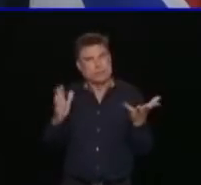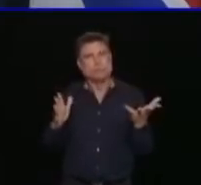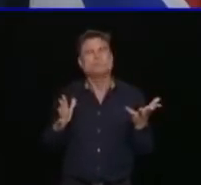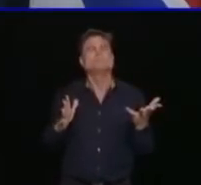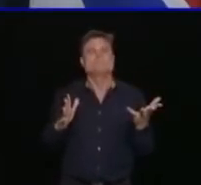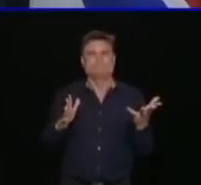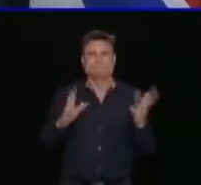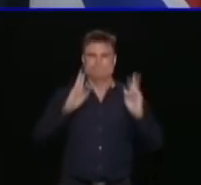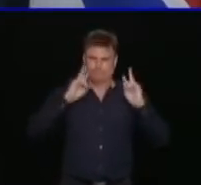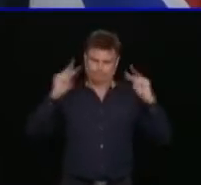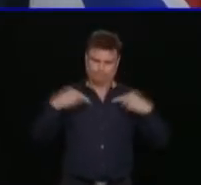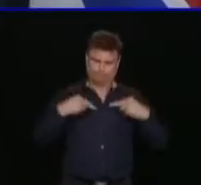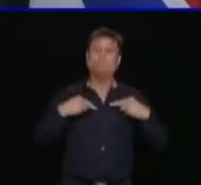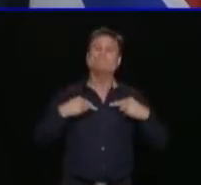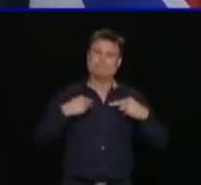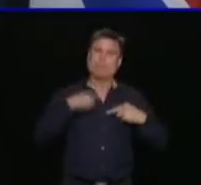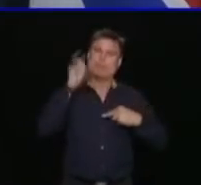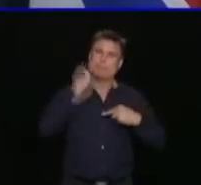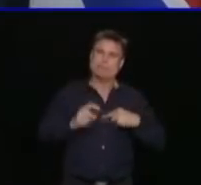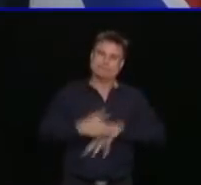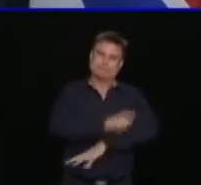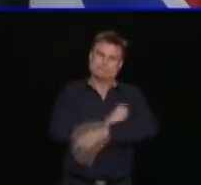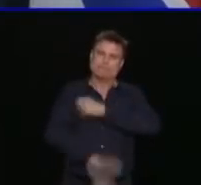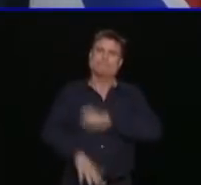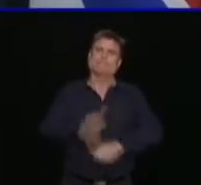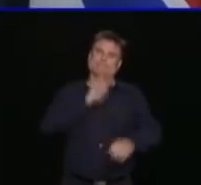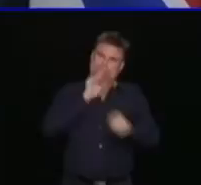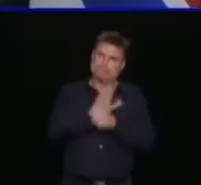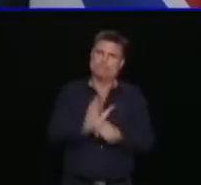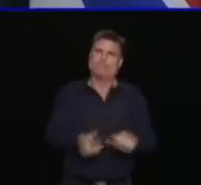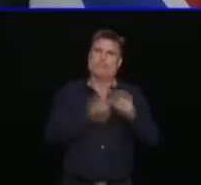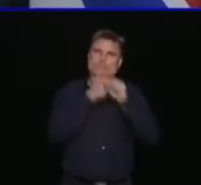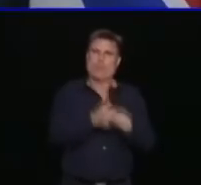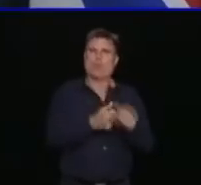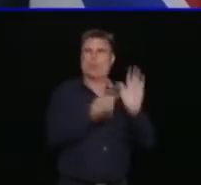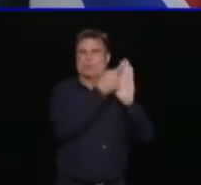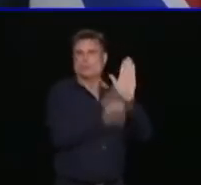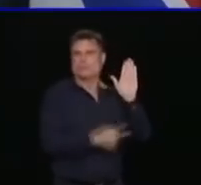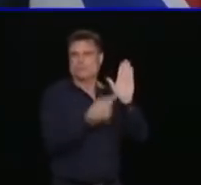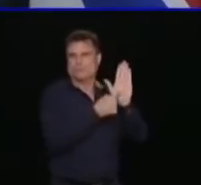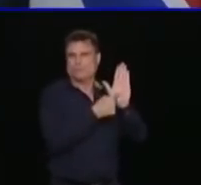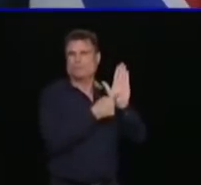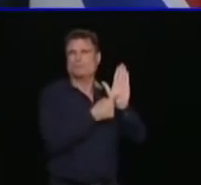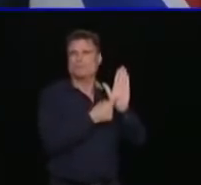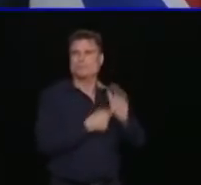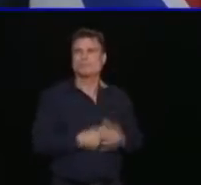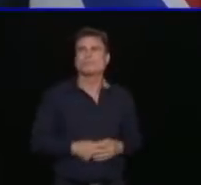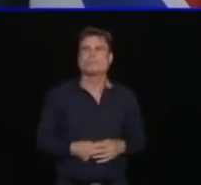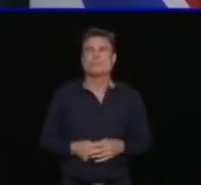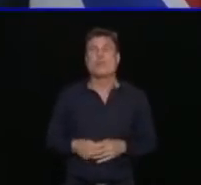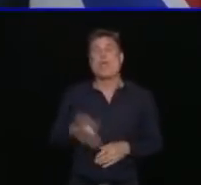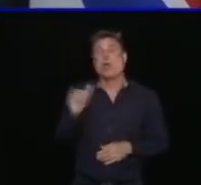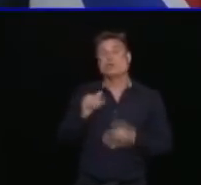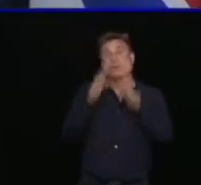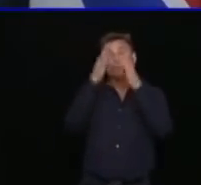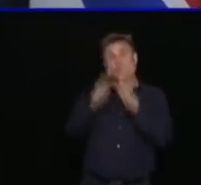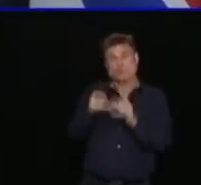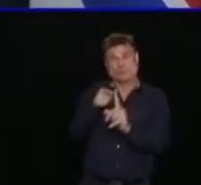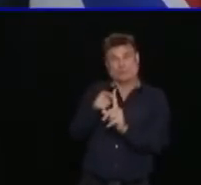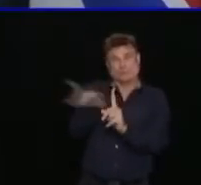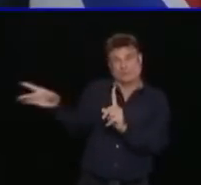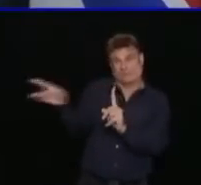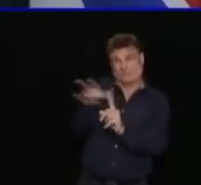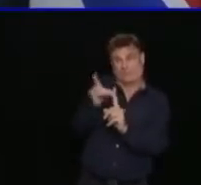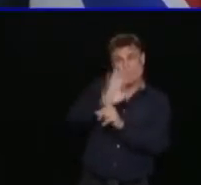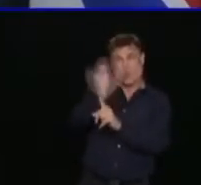of all, the reproductive rate is higher than 1, and we have to, together, do something about that, because there is